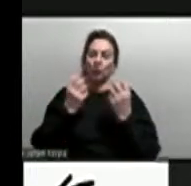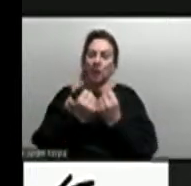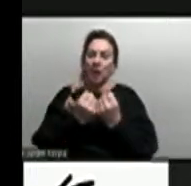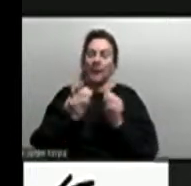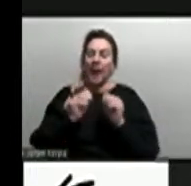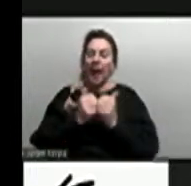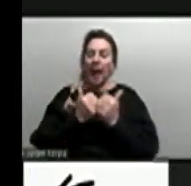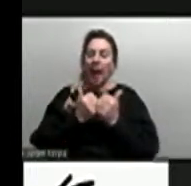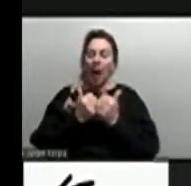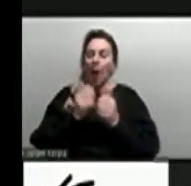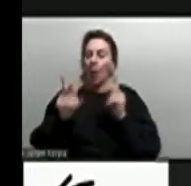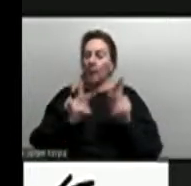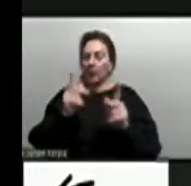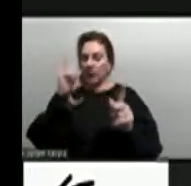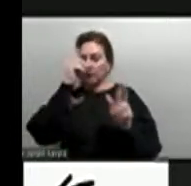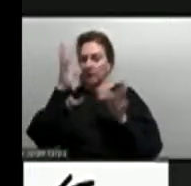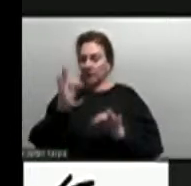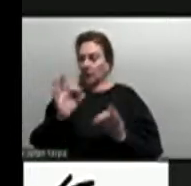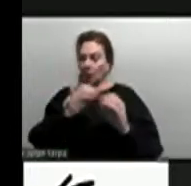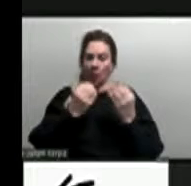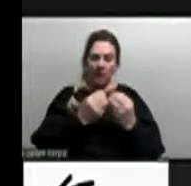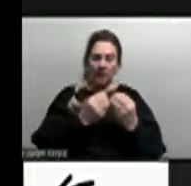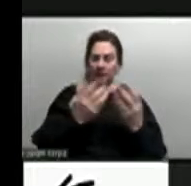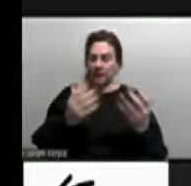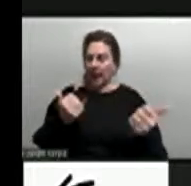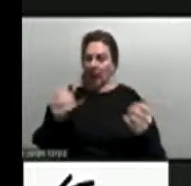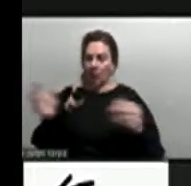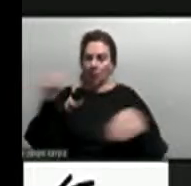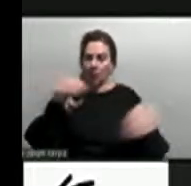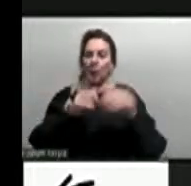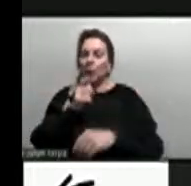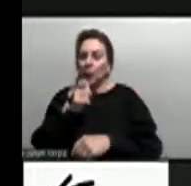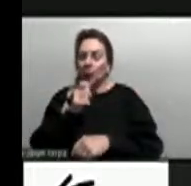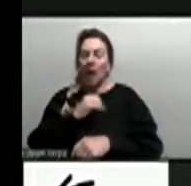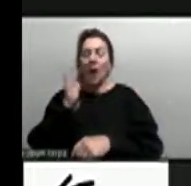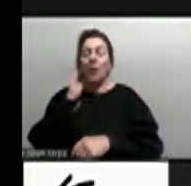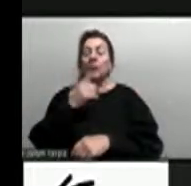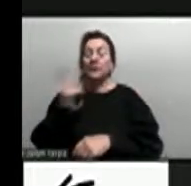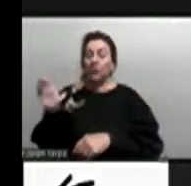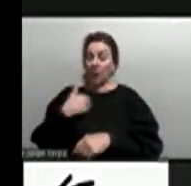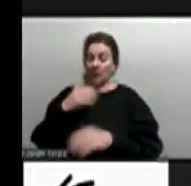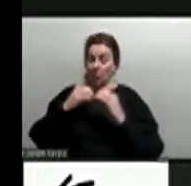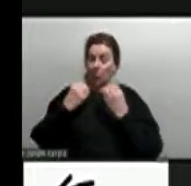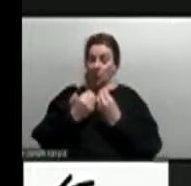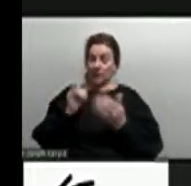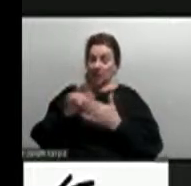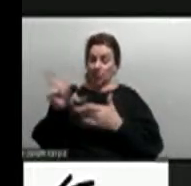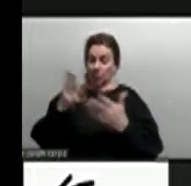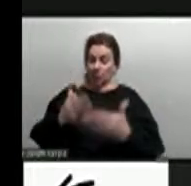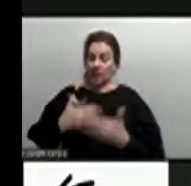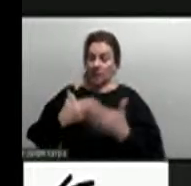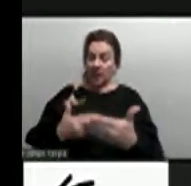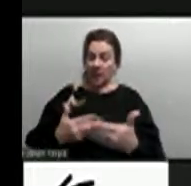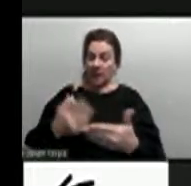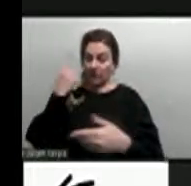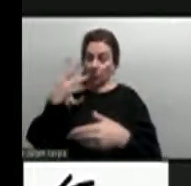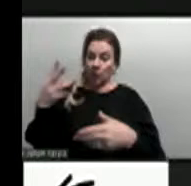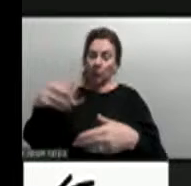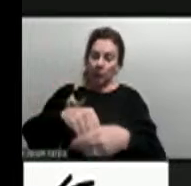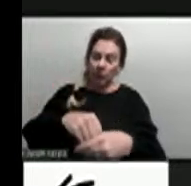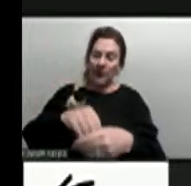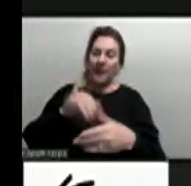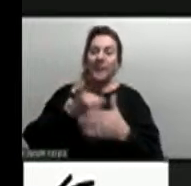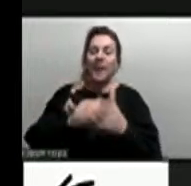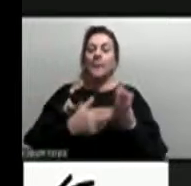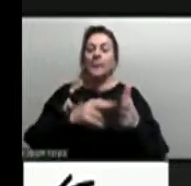being determined and organizations are being decided. I will say that if you have an organization that you'd recommend for inclusion, the purpose of the action planning